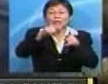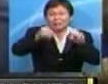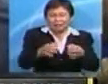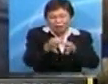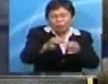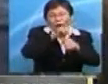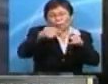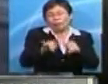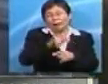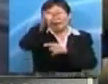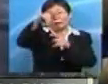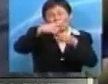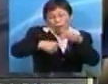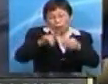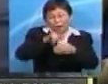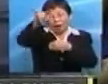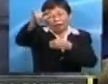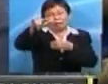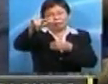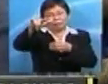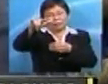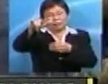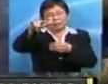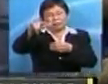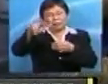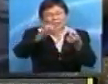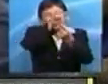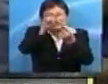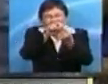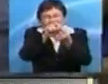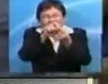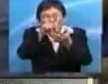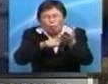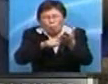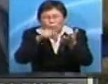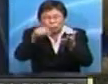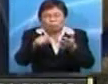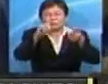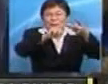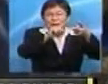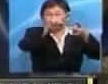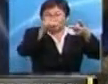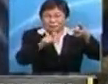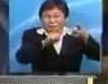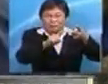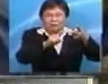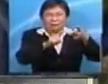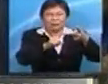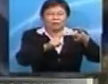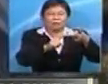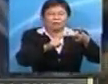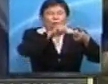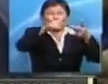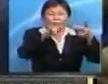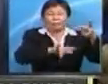can maybe put some of that to rest by clarifying exactly what was said. And the second question is, when